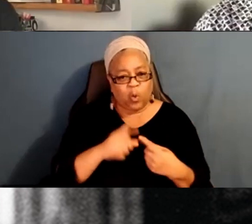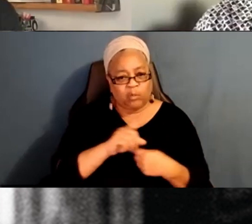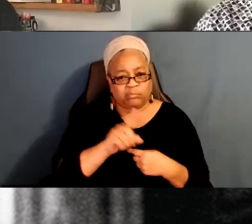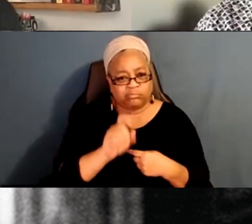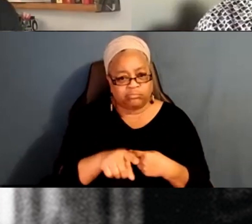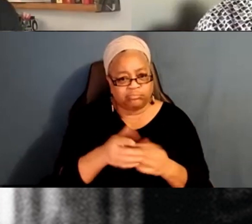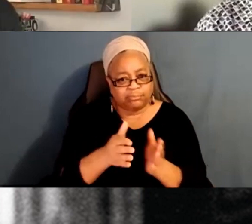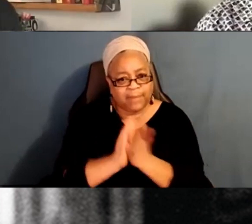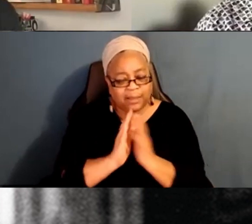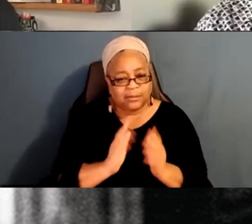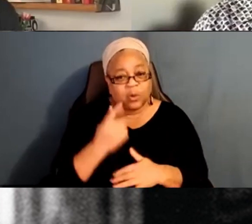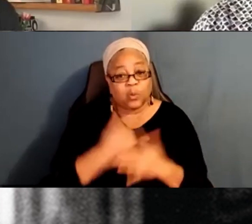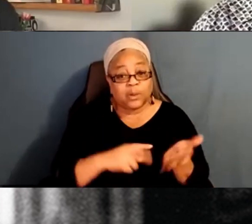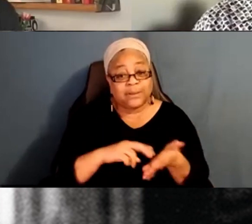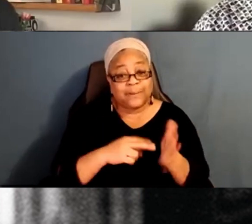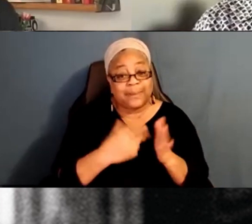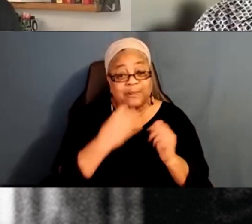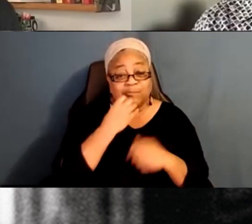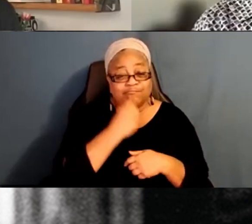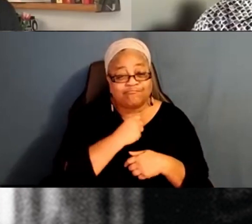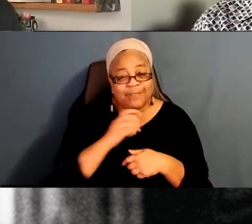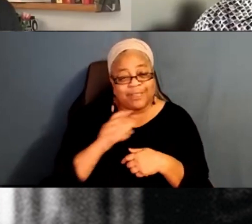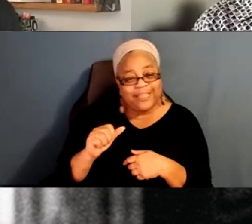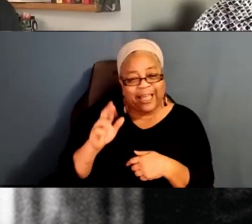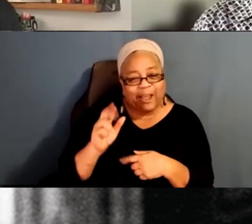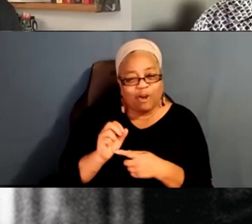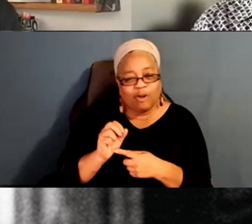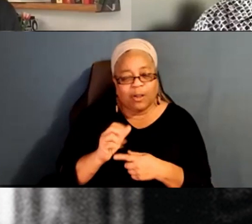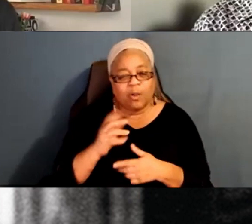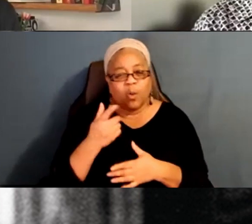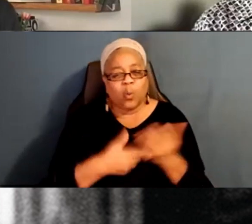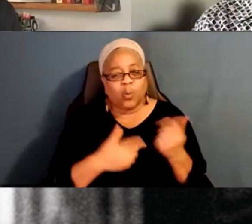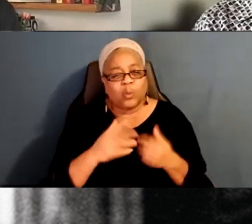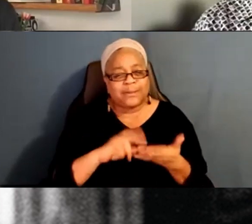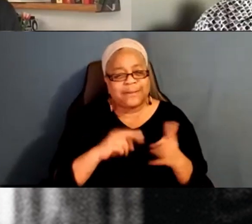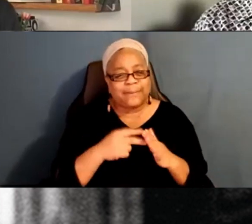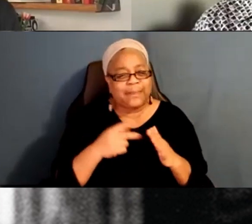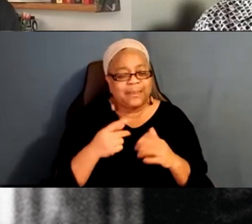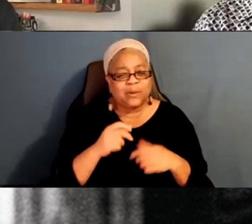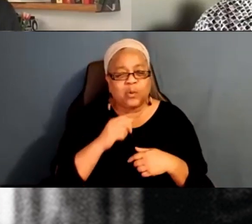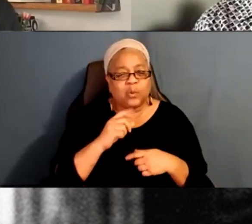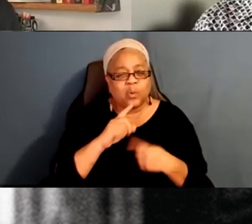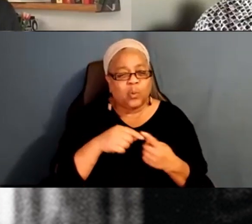care mean when it is not a passive adverb, right?